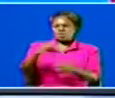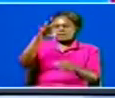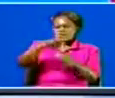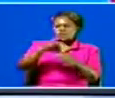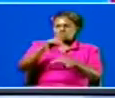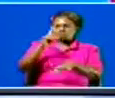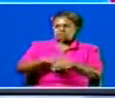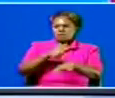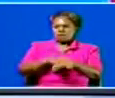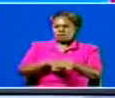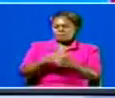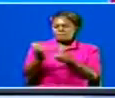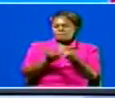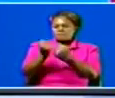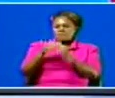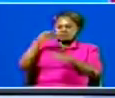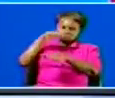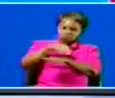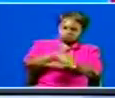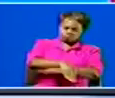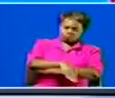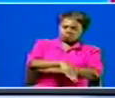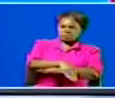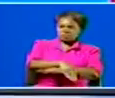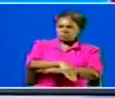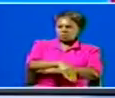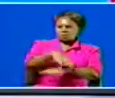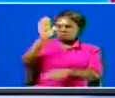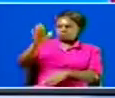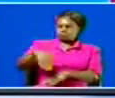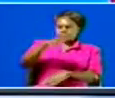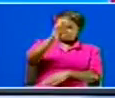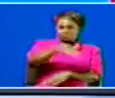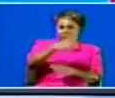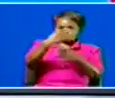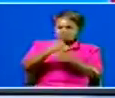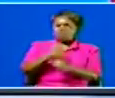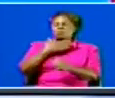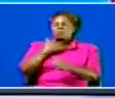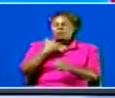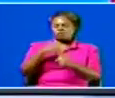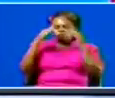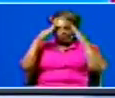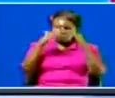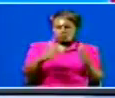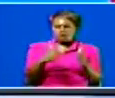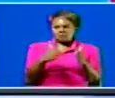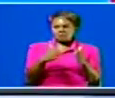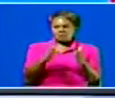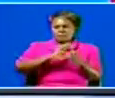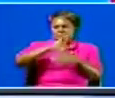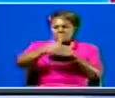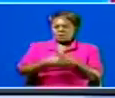period that dampened business prospects in the country. The paint manufacturer is looking to capitalize on a